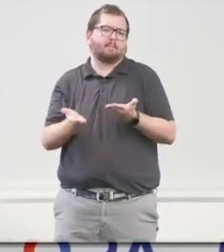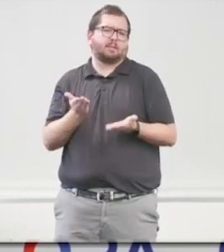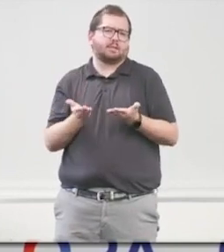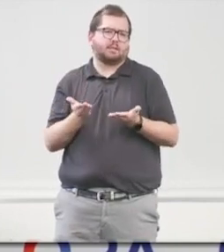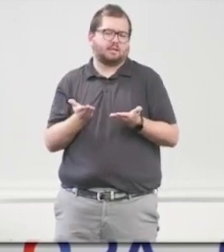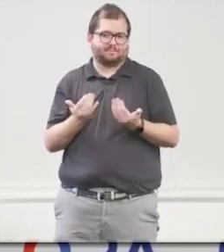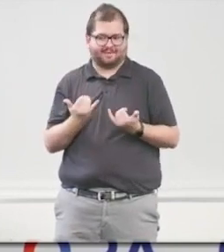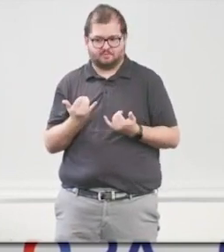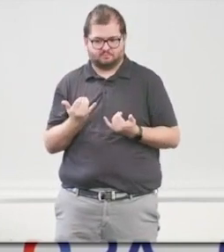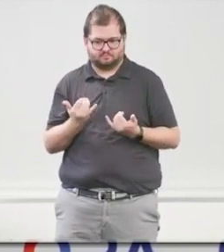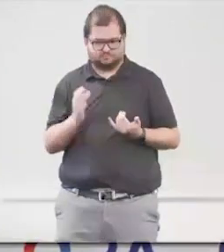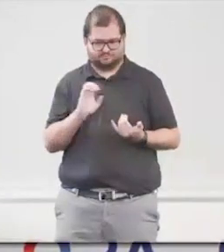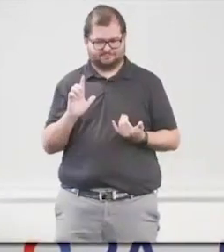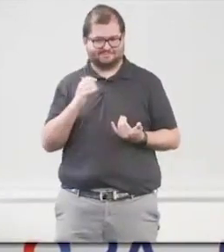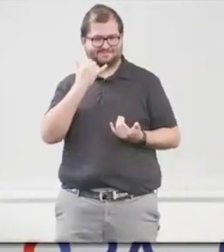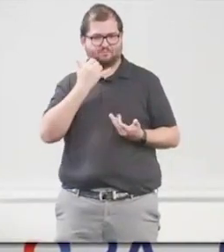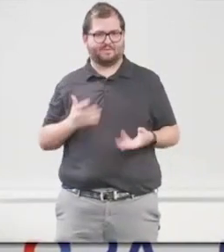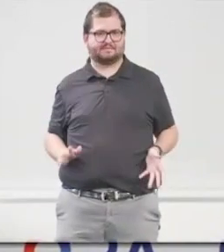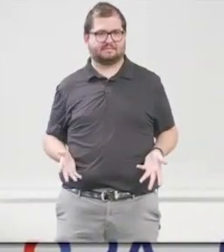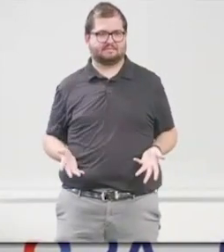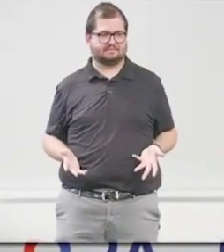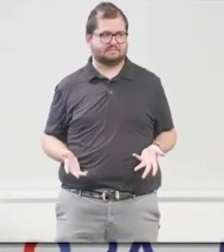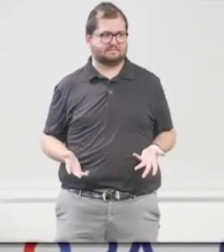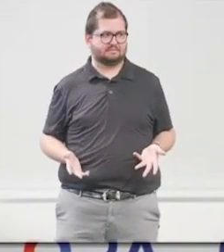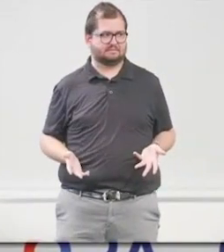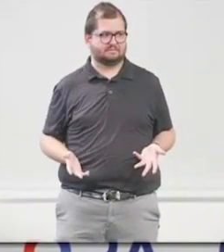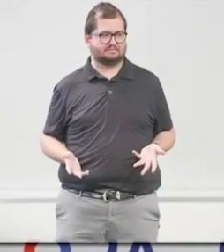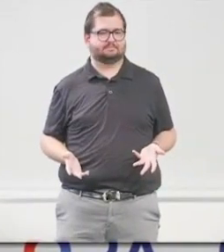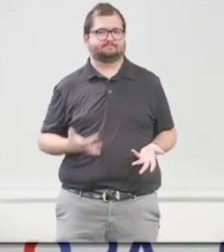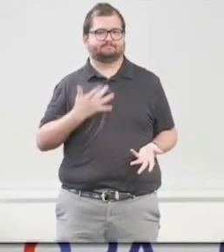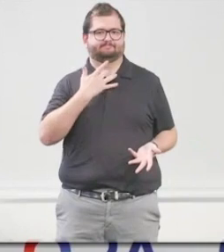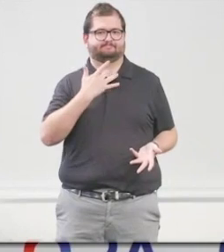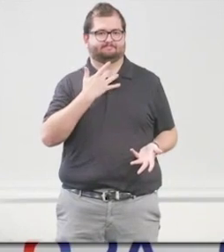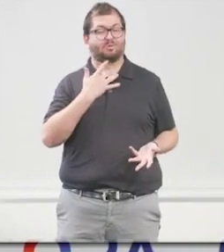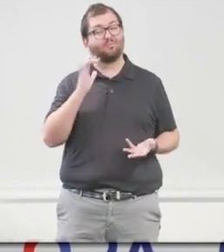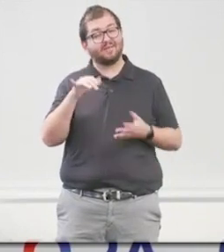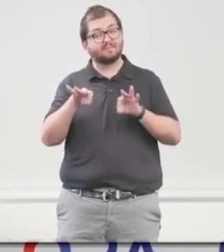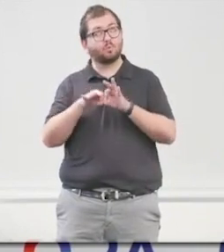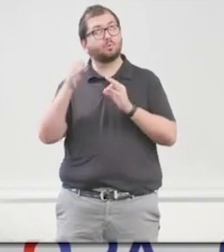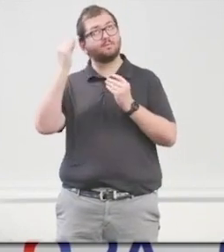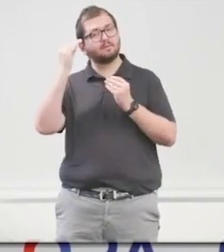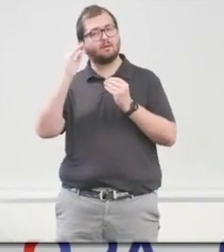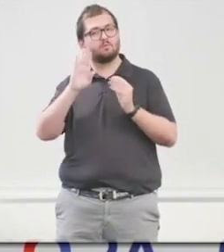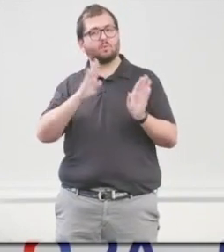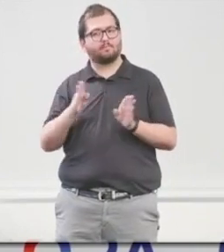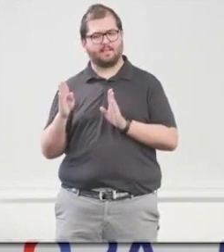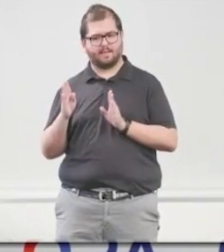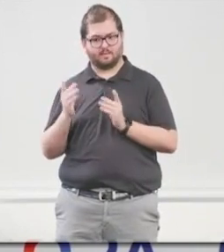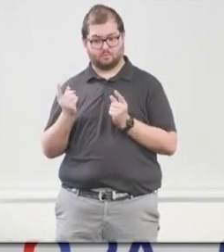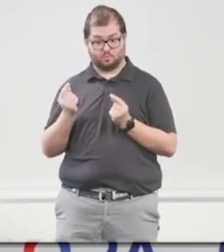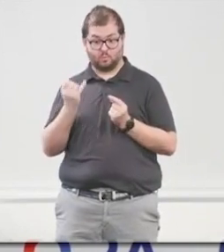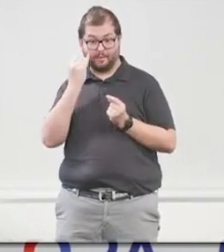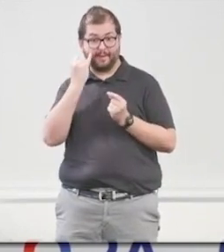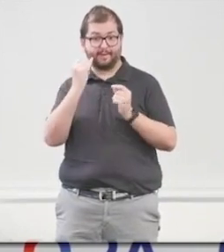and so now you're down to just cell phones. And so think about that when you think about your response plan and what that's going to look like and what that's going to